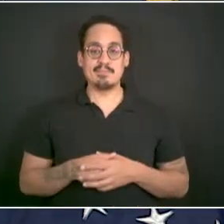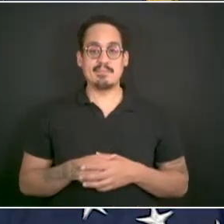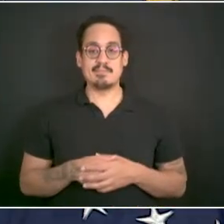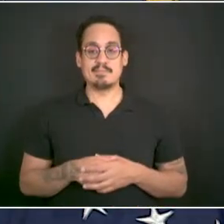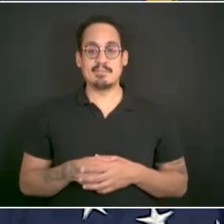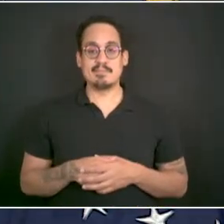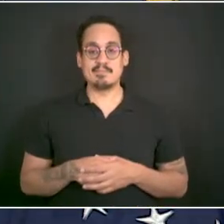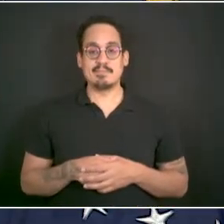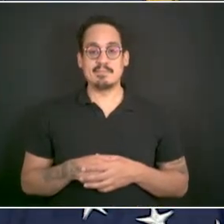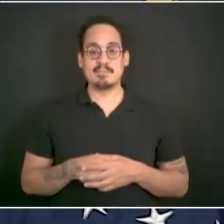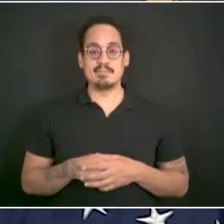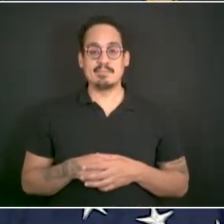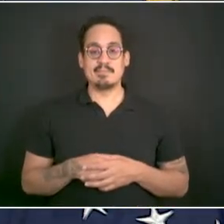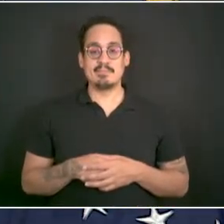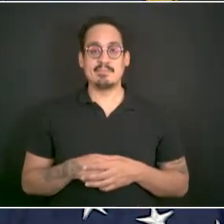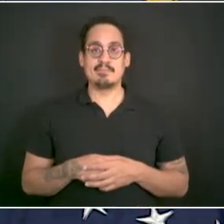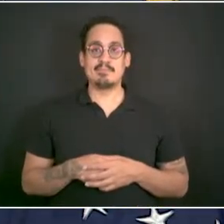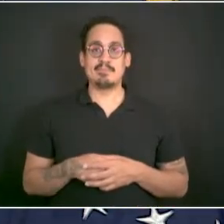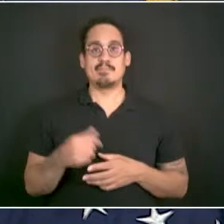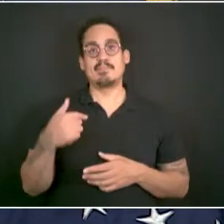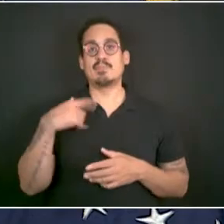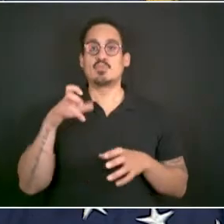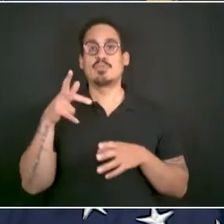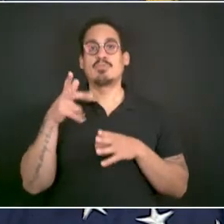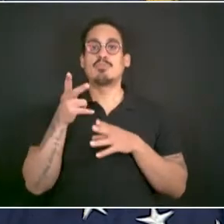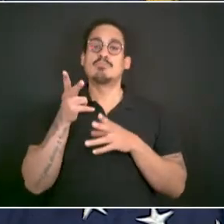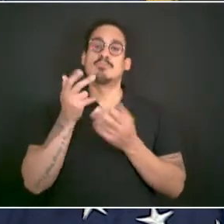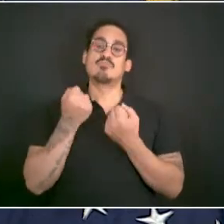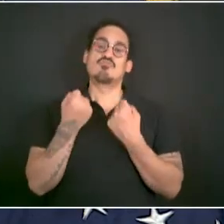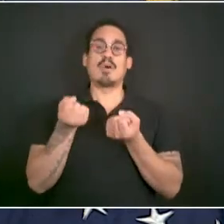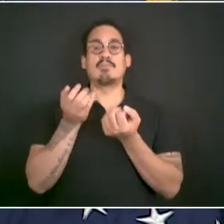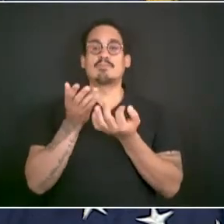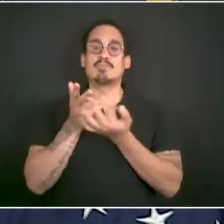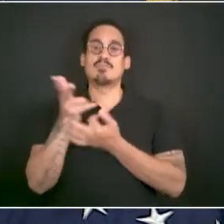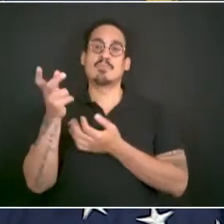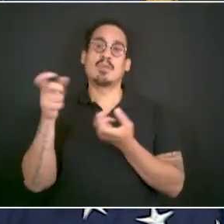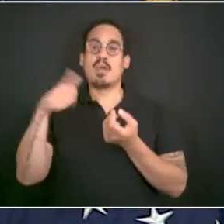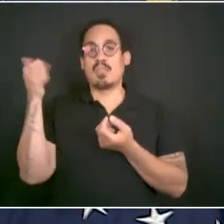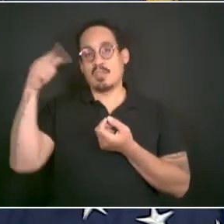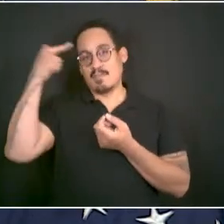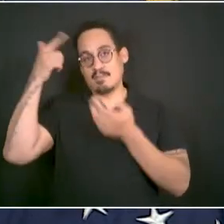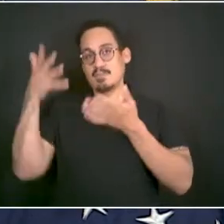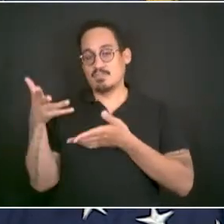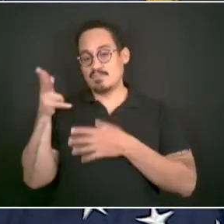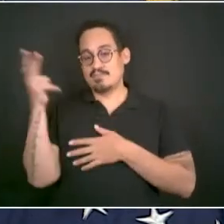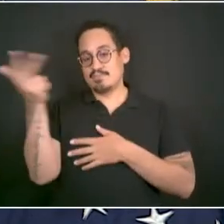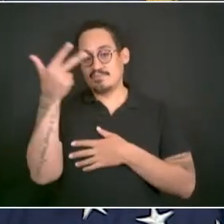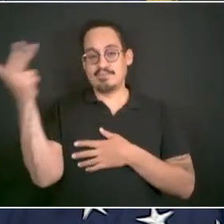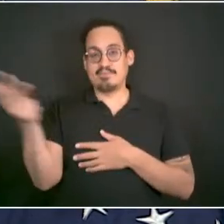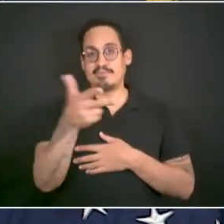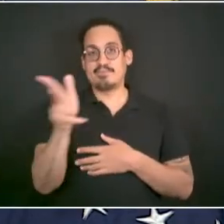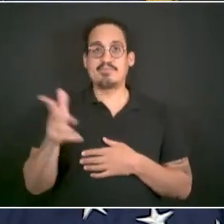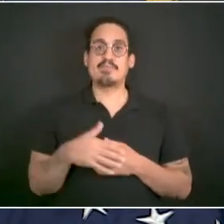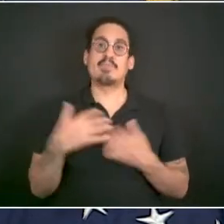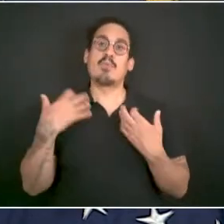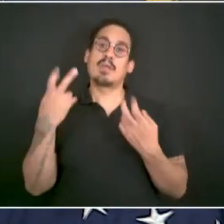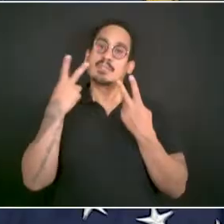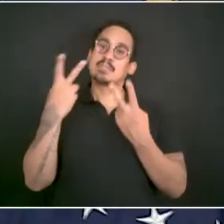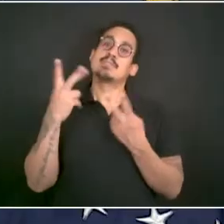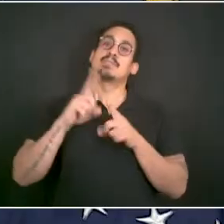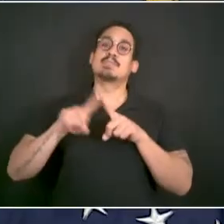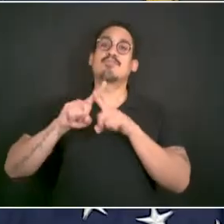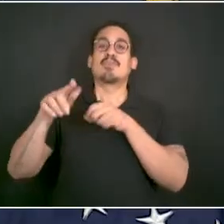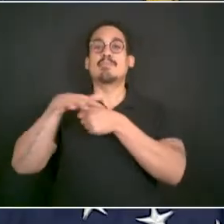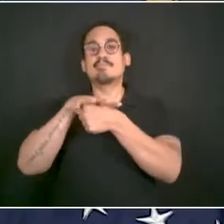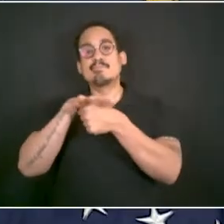I was doing a ride-through, matter of fact, with the elected officials to see our PATH program, and I got the call while we were coming